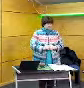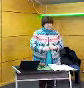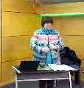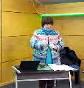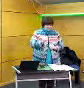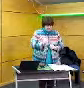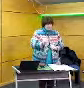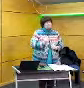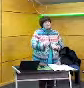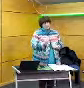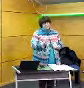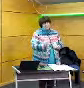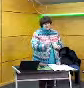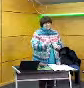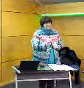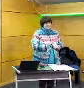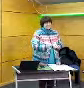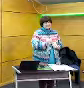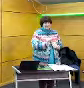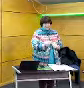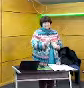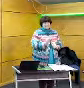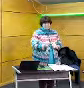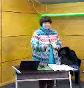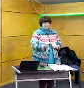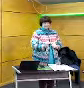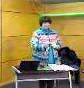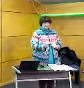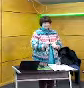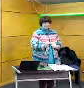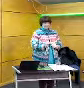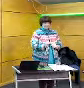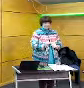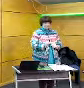understanding. Now, this is back in 1918,